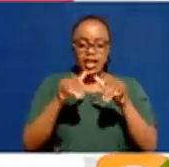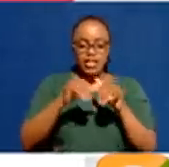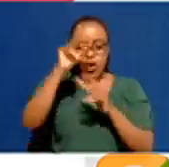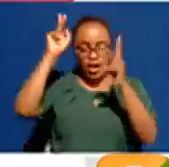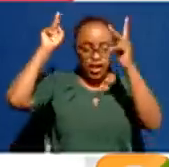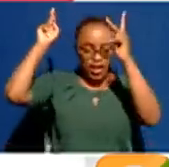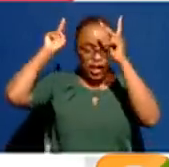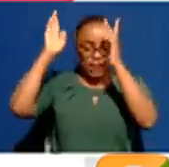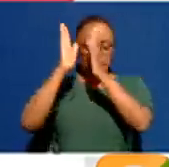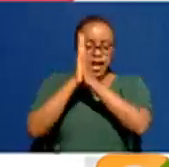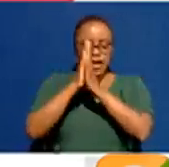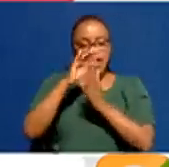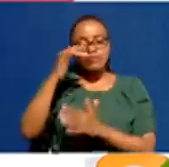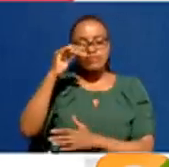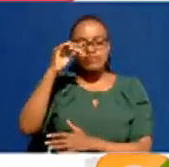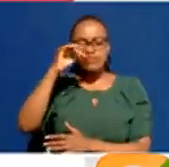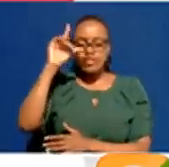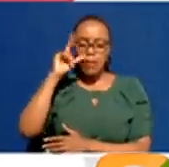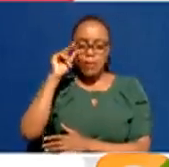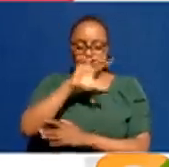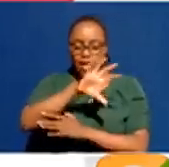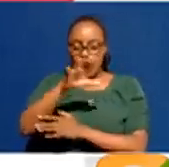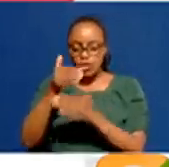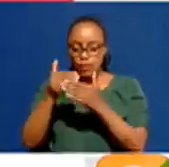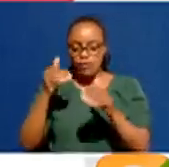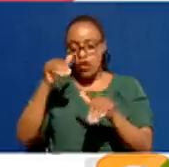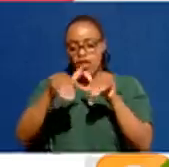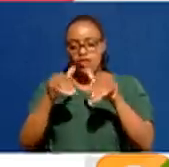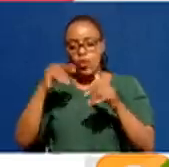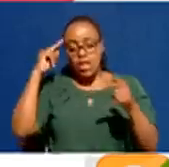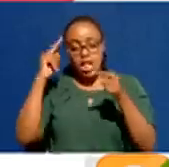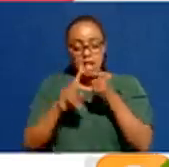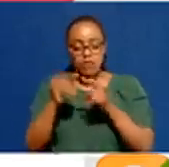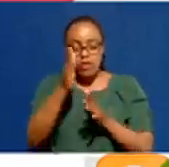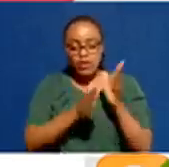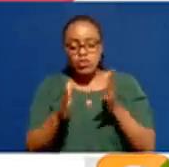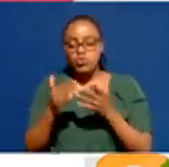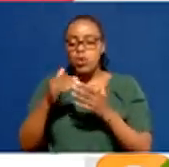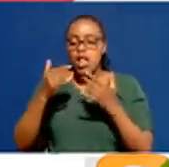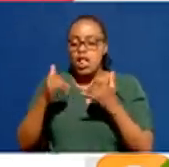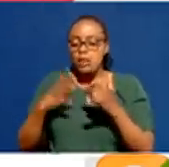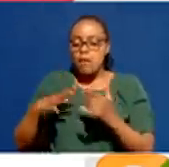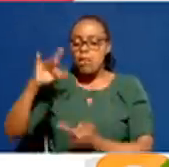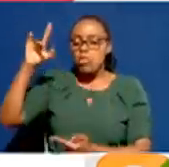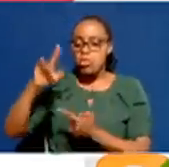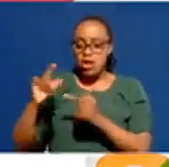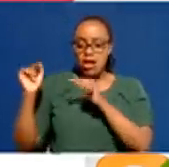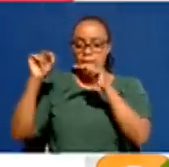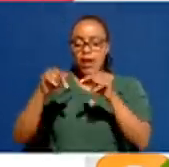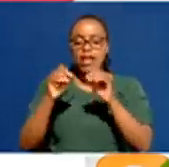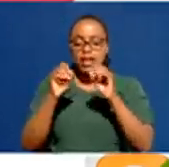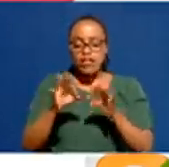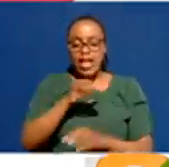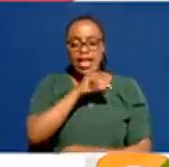Kakamega and Mombasa counties on the eve of the general election was a deliberate plan to suppress voter turnout and whether Azimio la Umoja